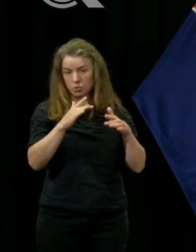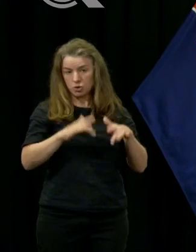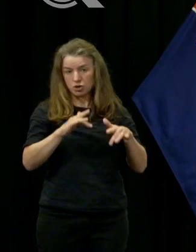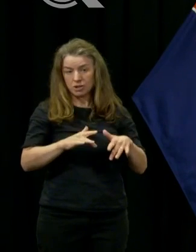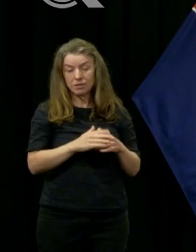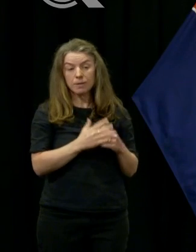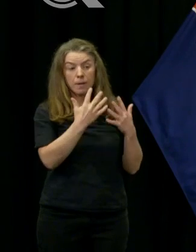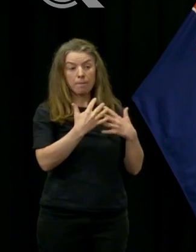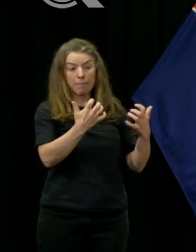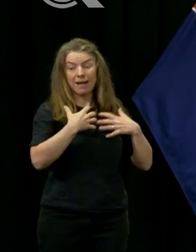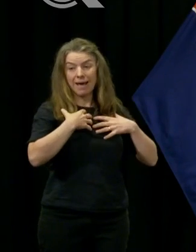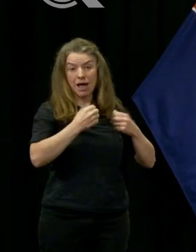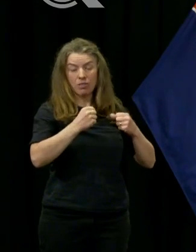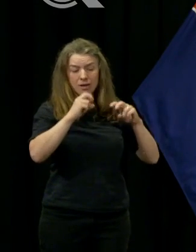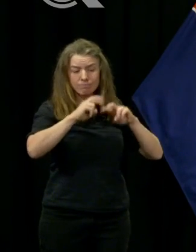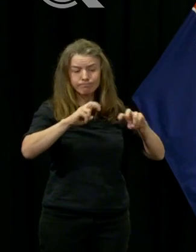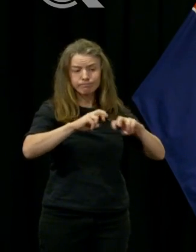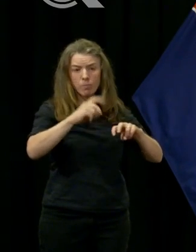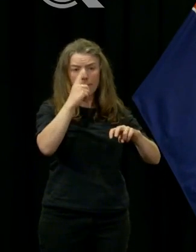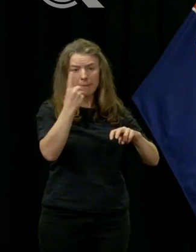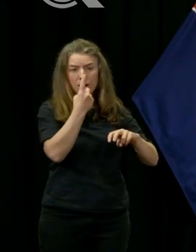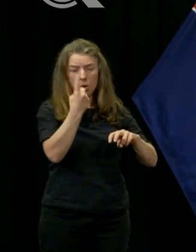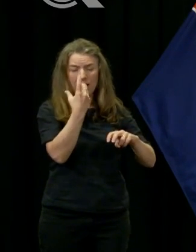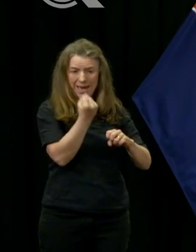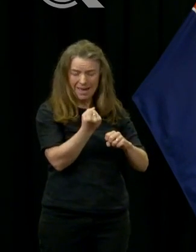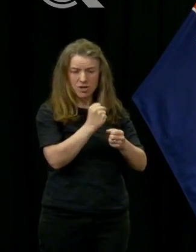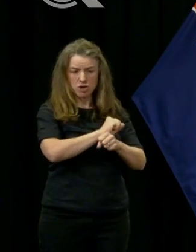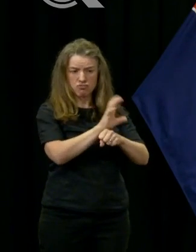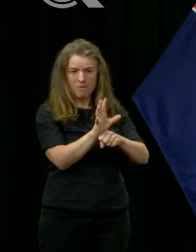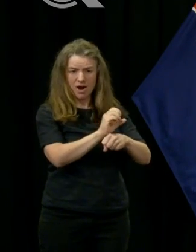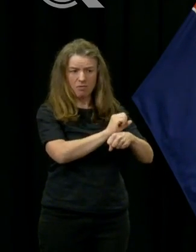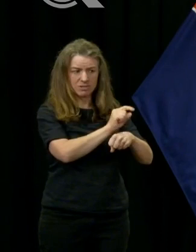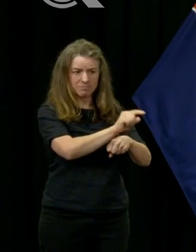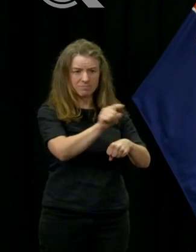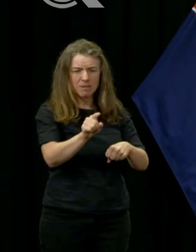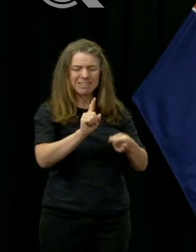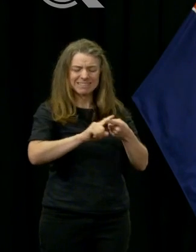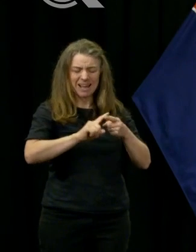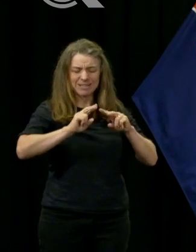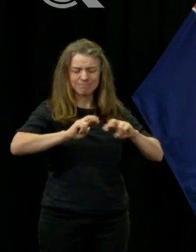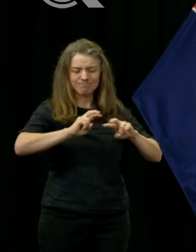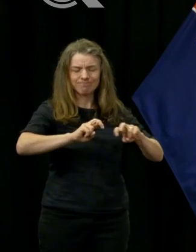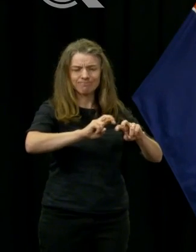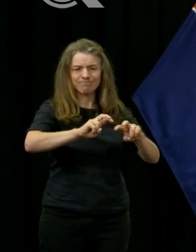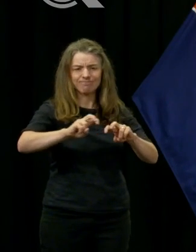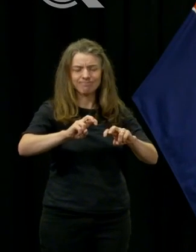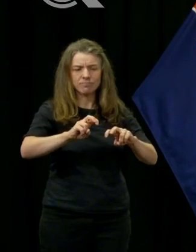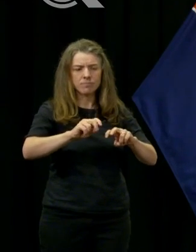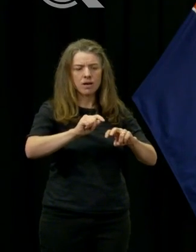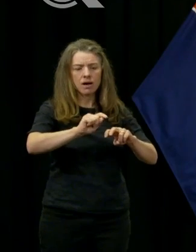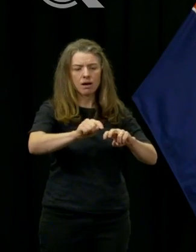have undertaken their investigations with those who have tested positive, but they are still investigating some of their